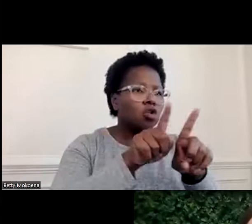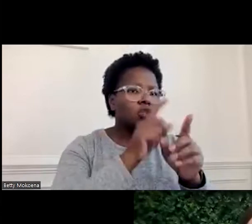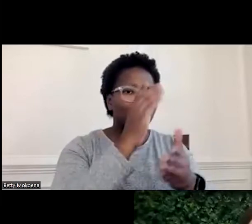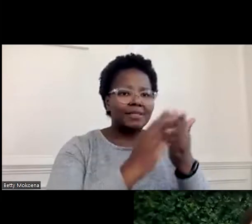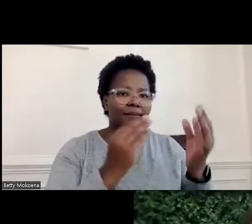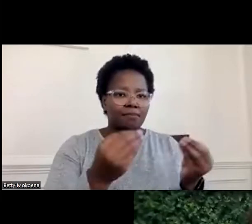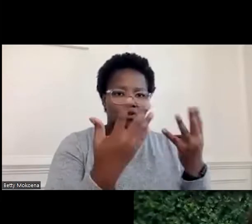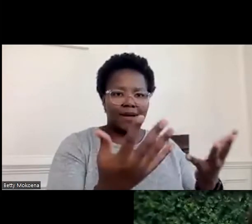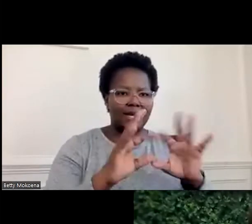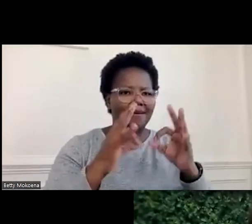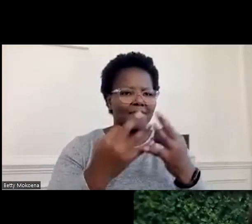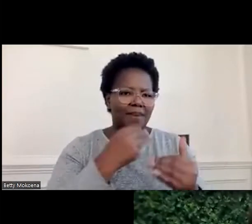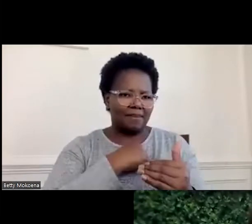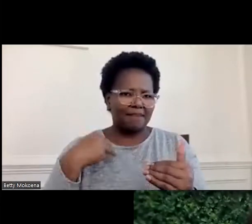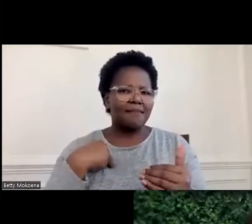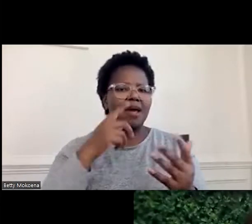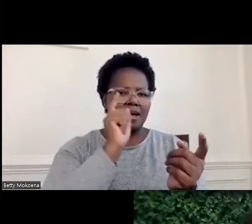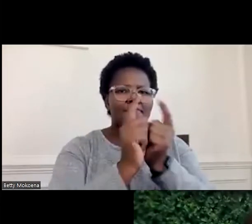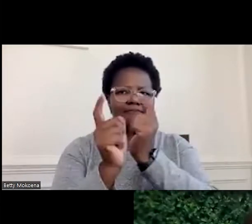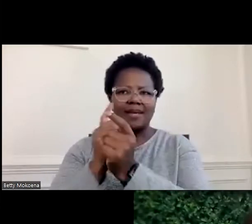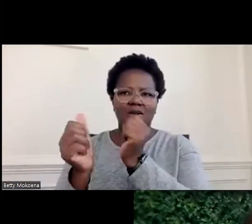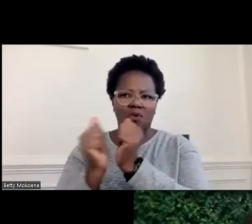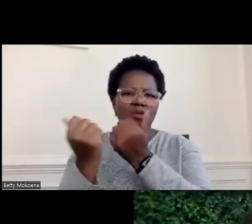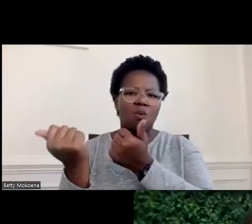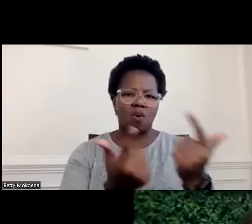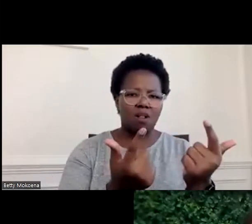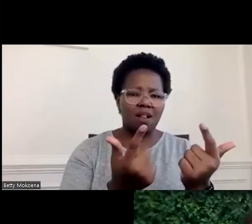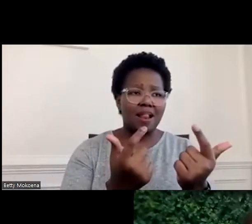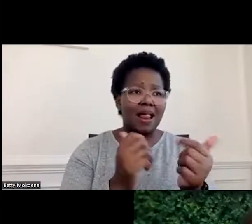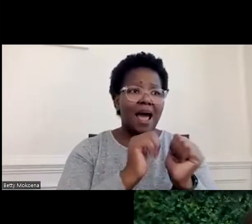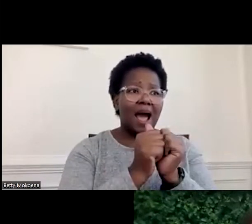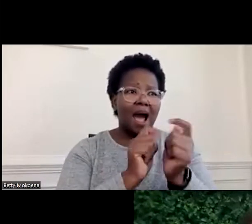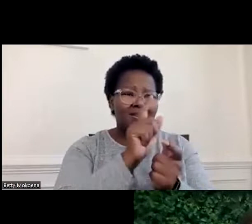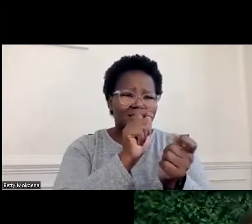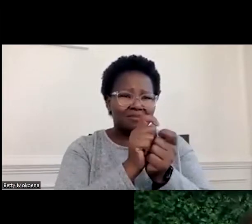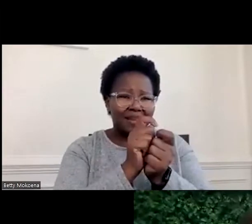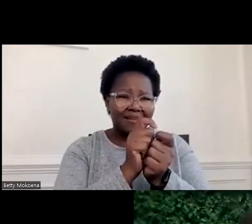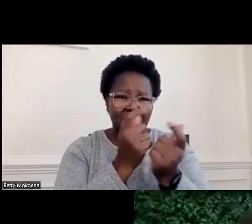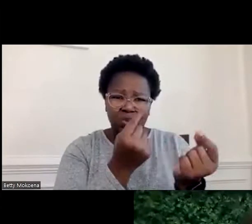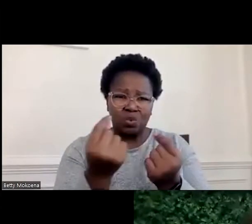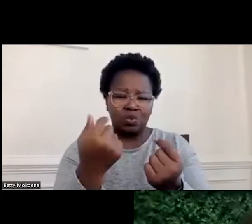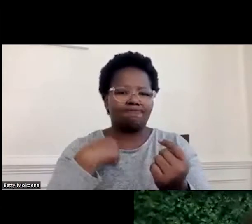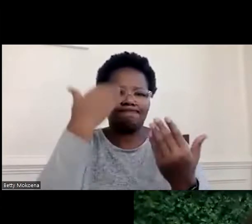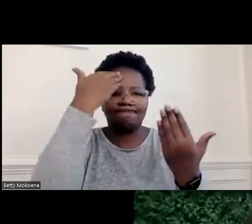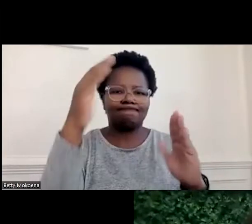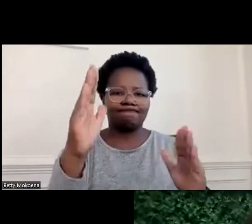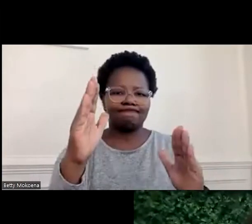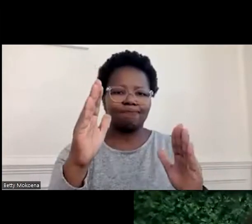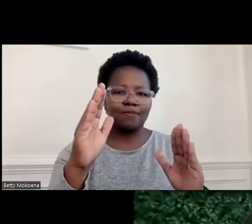family members and others. So the exactly how that's going to work, don't know yet, but we'll